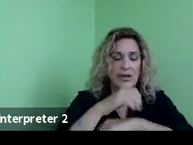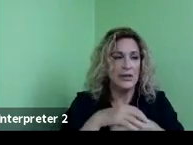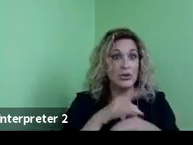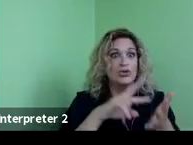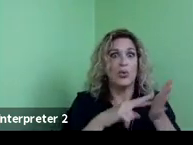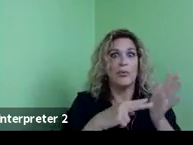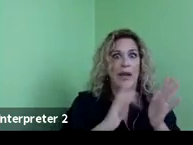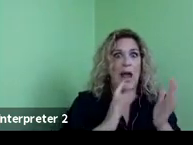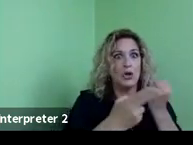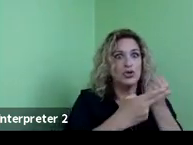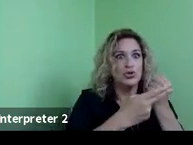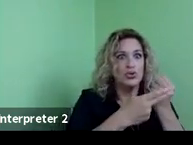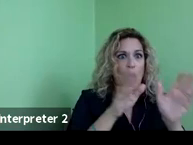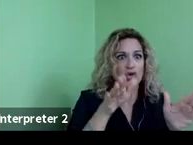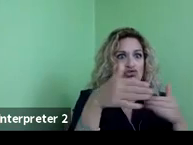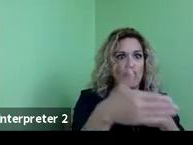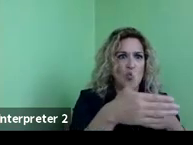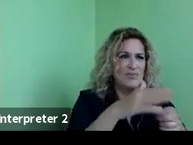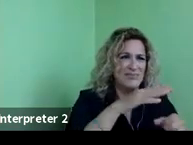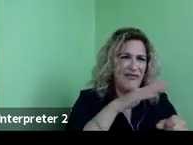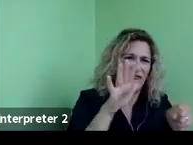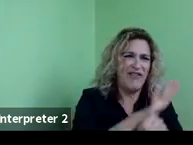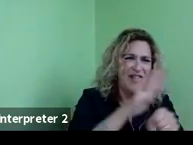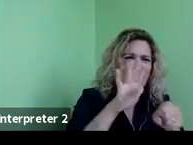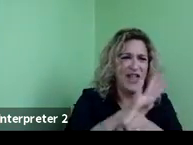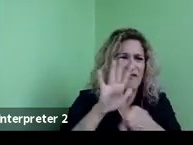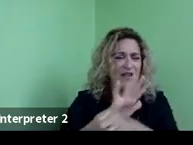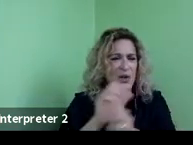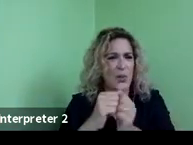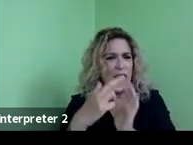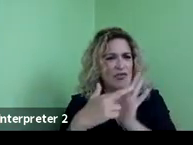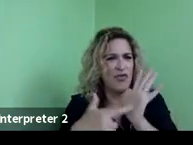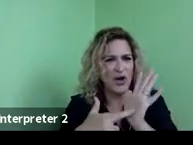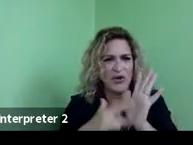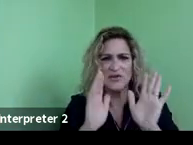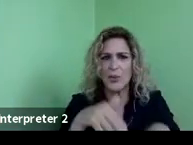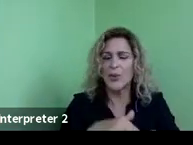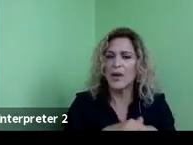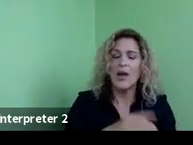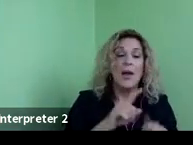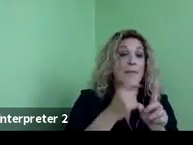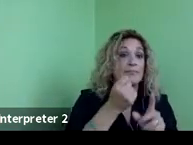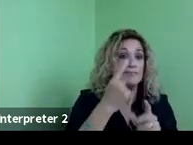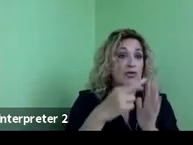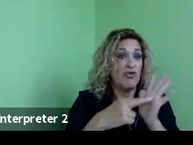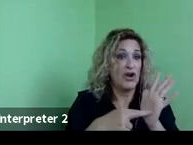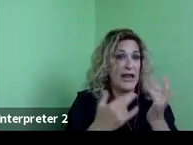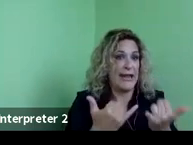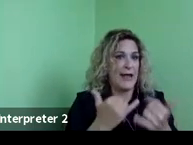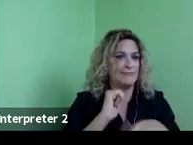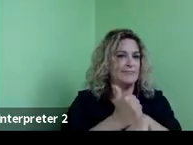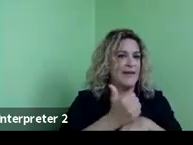been filled with records. So yes, the regulation, it is in the regulations now. It